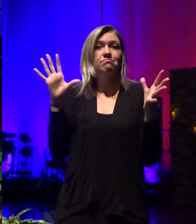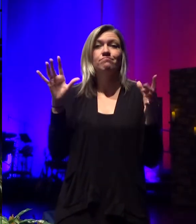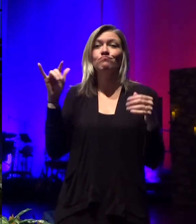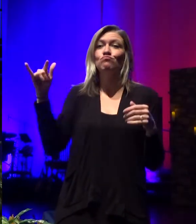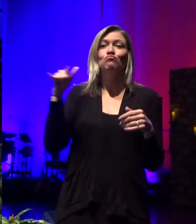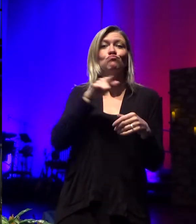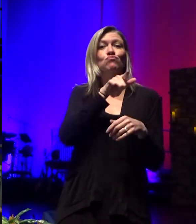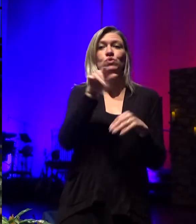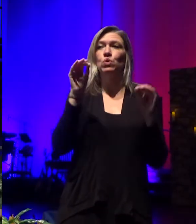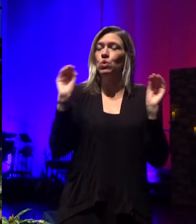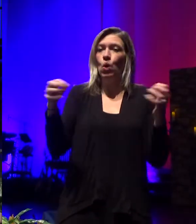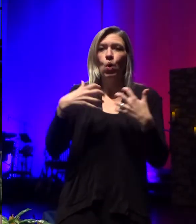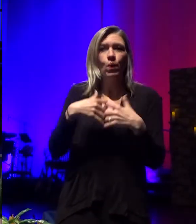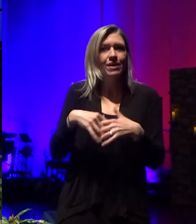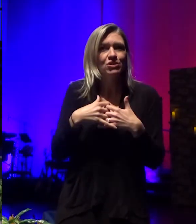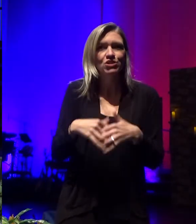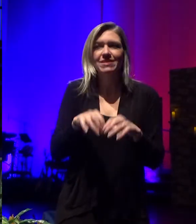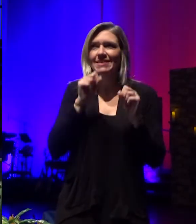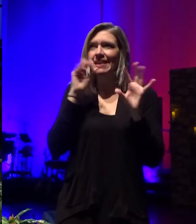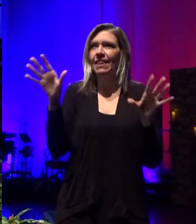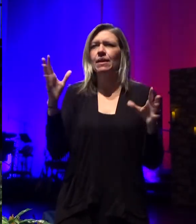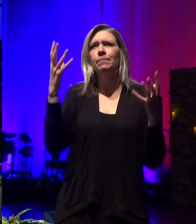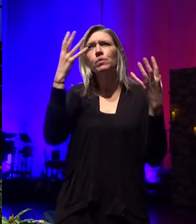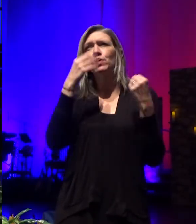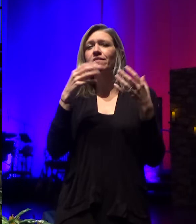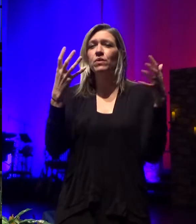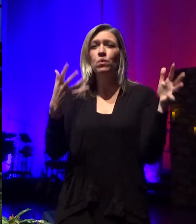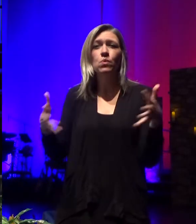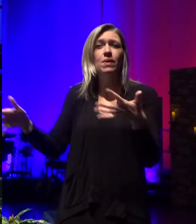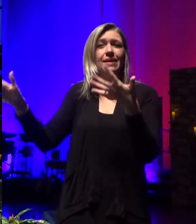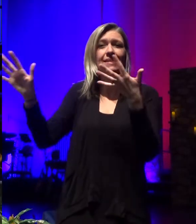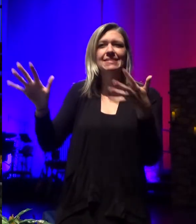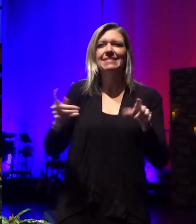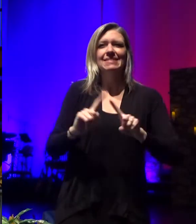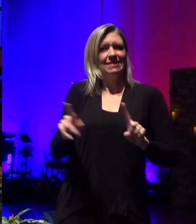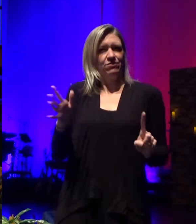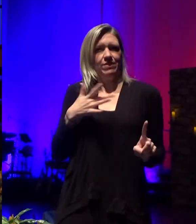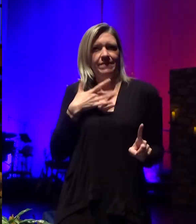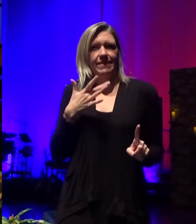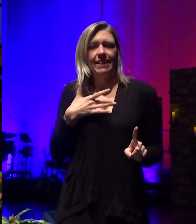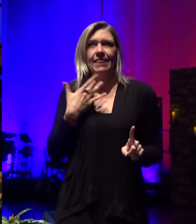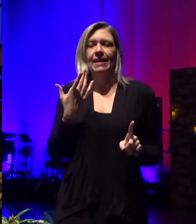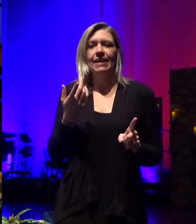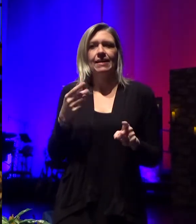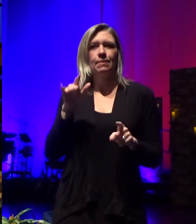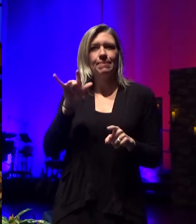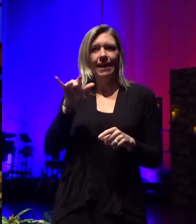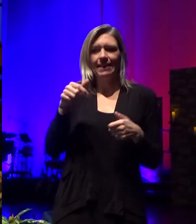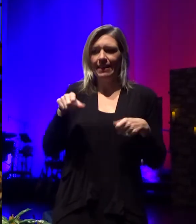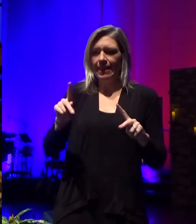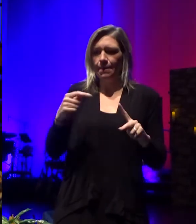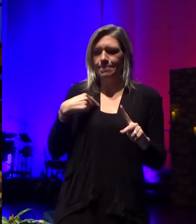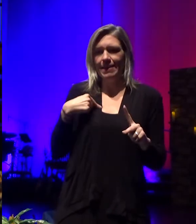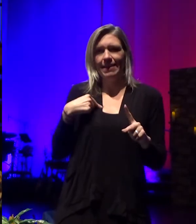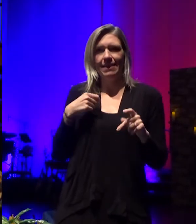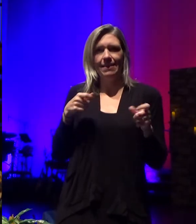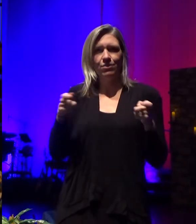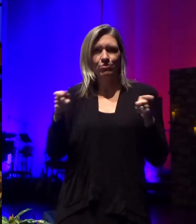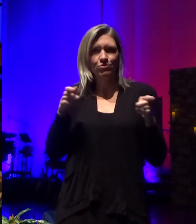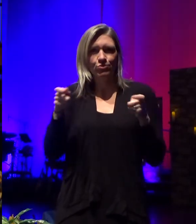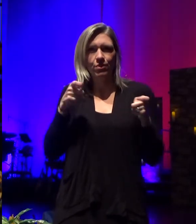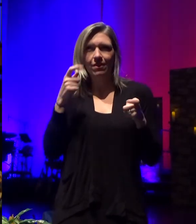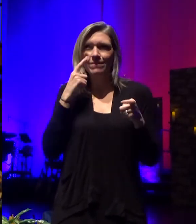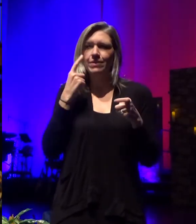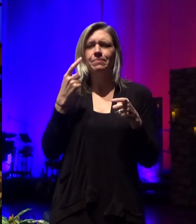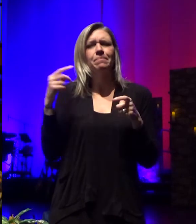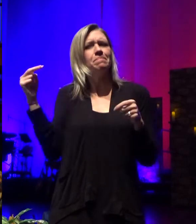And the beautiful sound of the wind and the feeling that we hadn't had before. and him letting me have the stick a little while and making sure I didn't get too